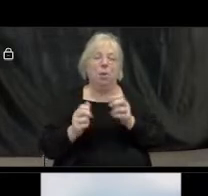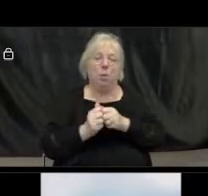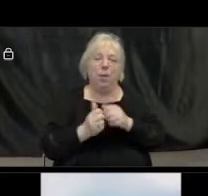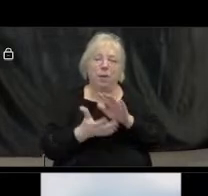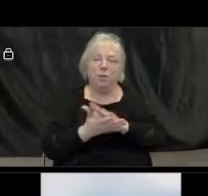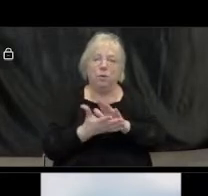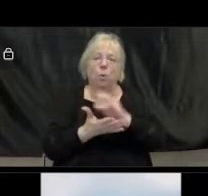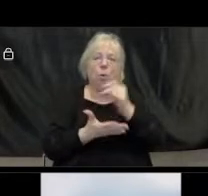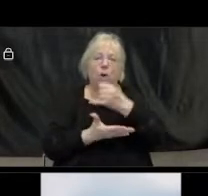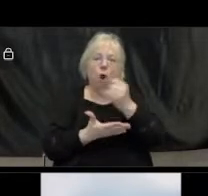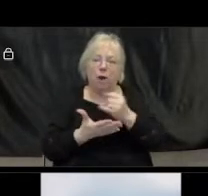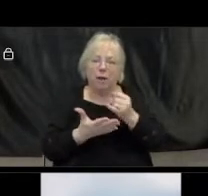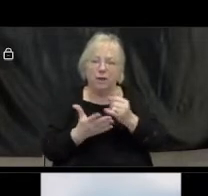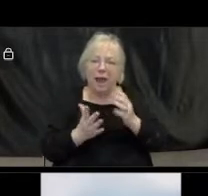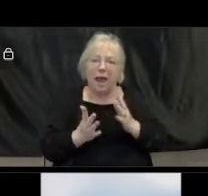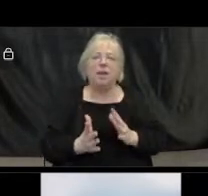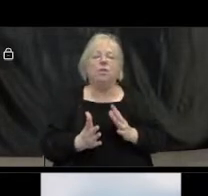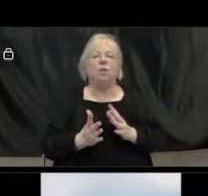We're